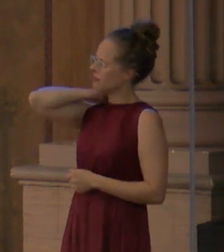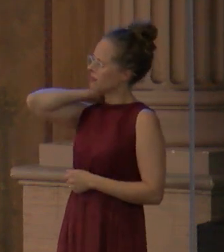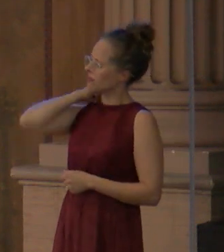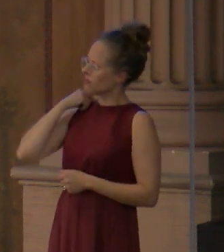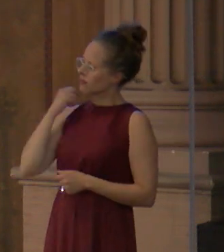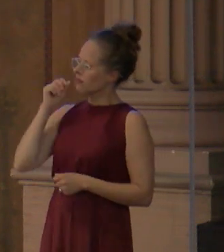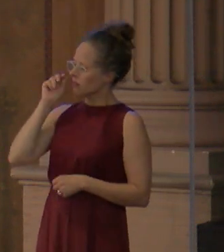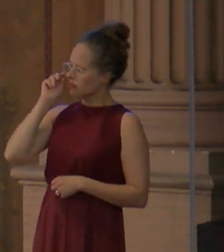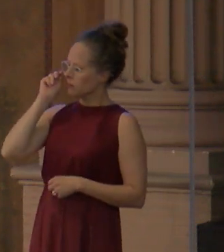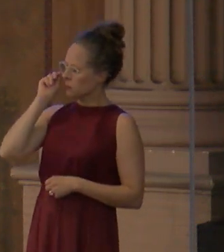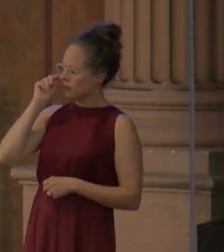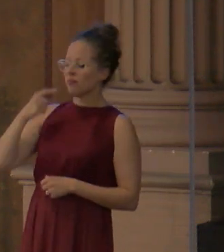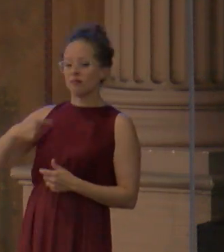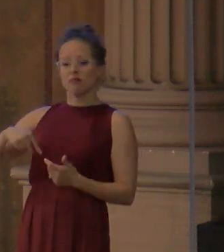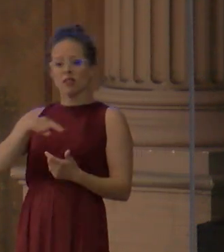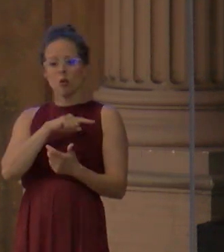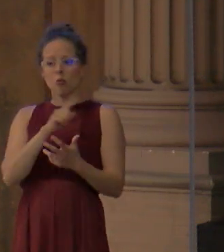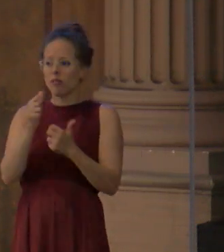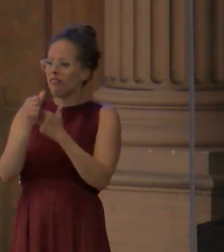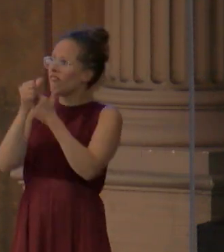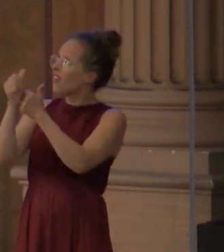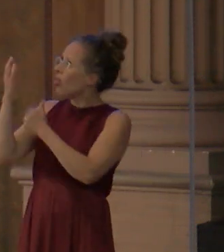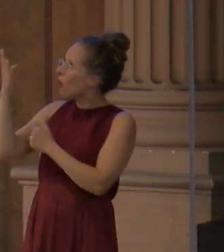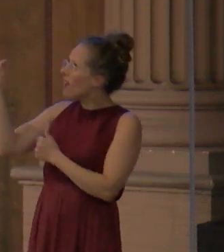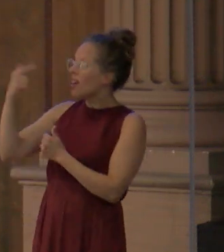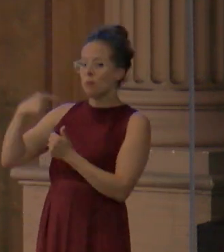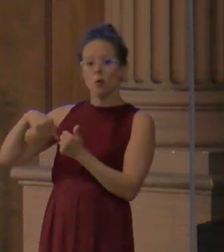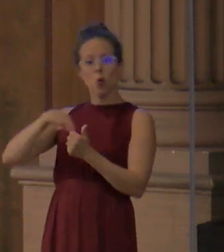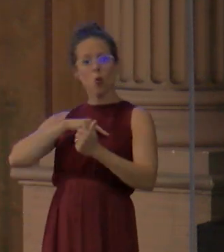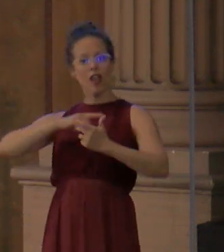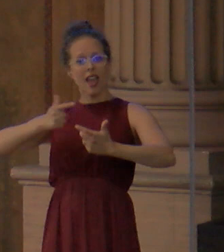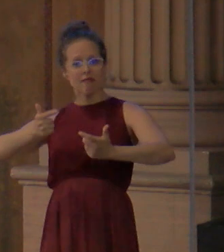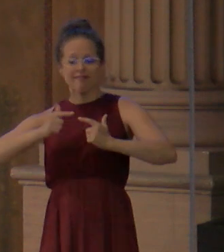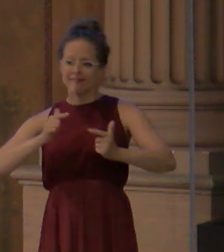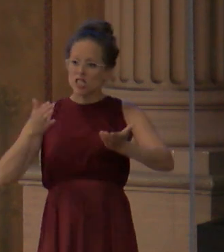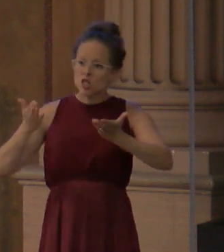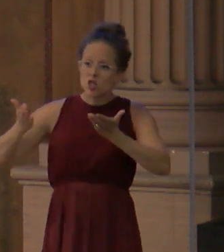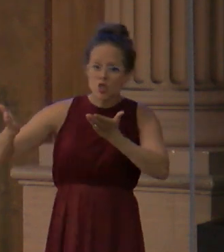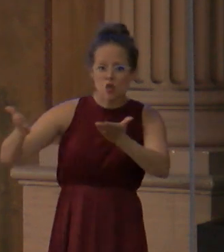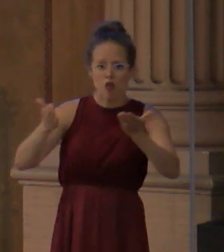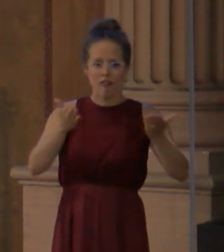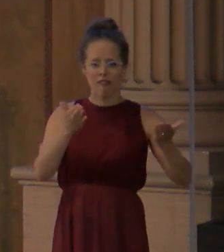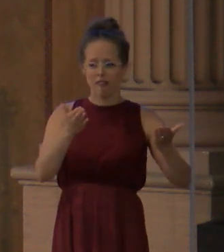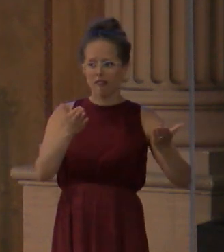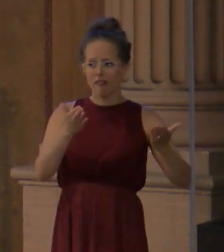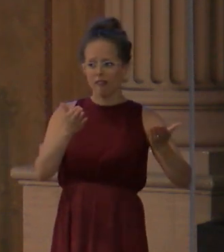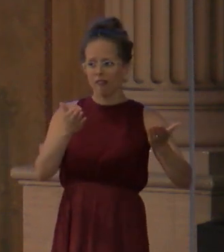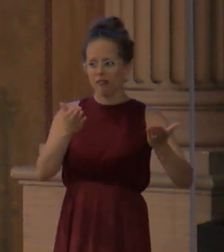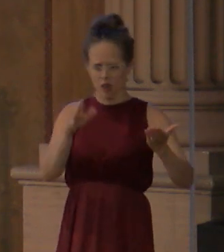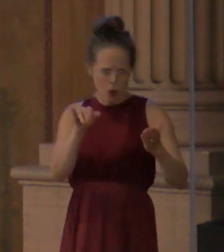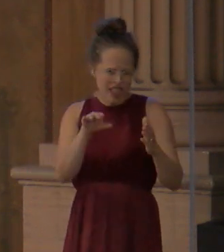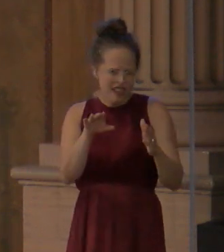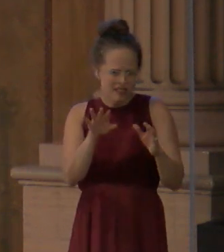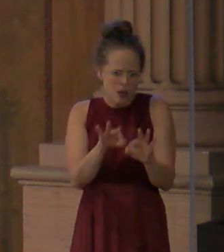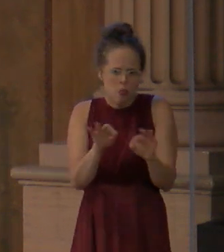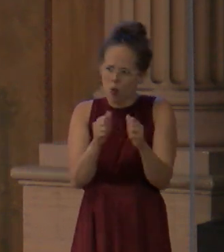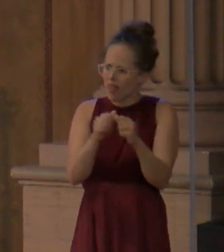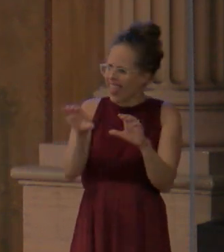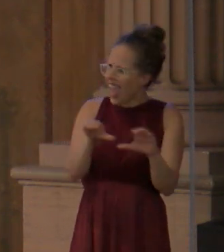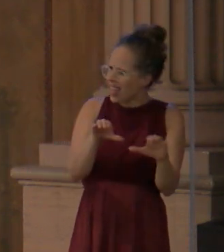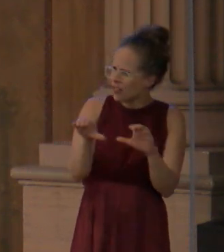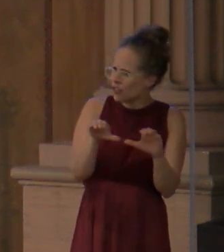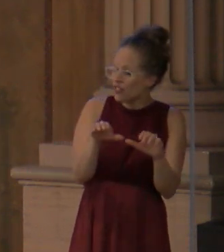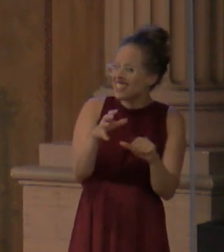and not be served. And so we're called to serve others. And we do that not just in our actions, as important as that is and right as that is, but also